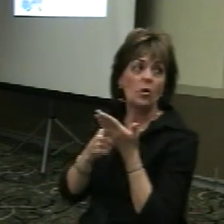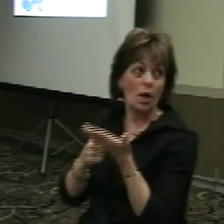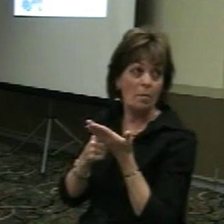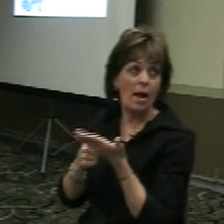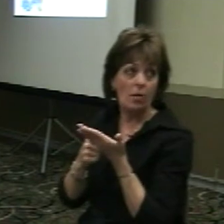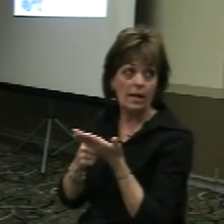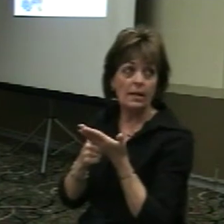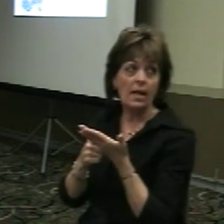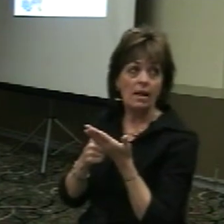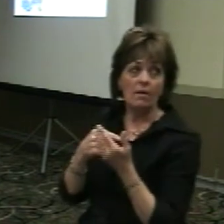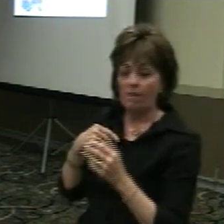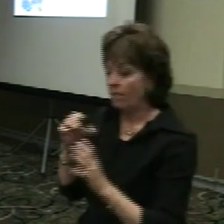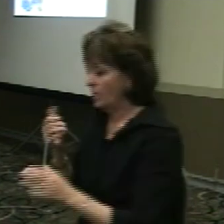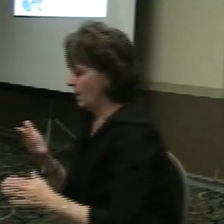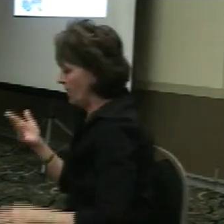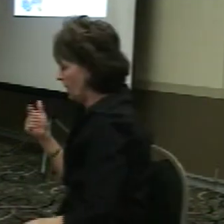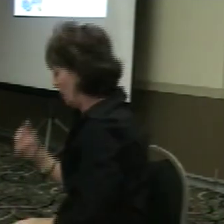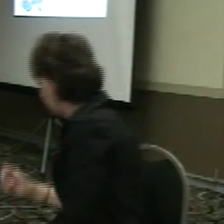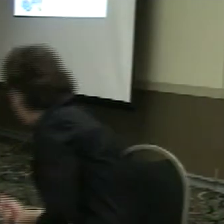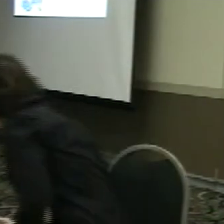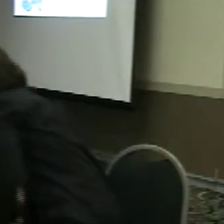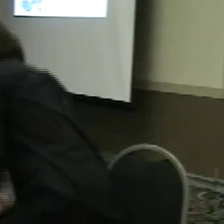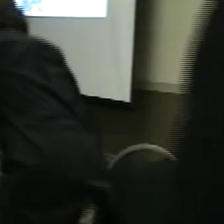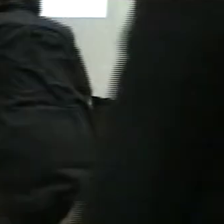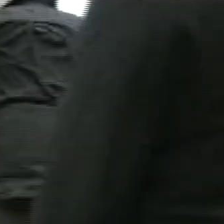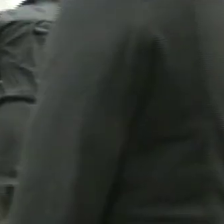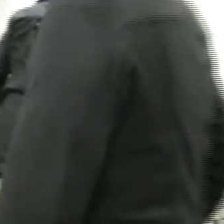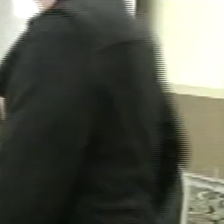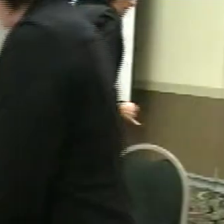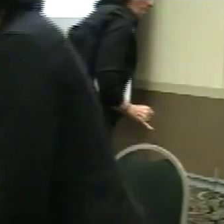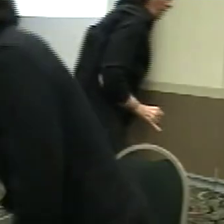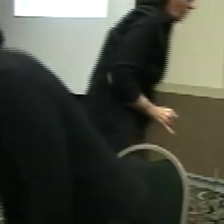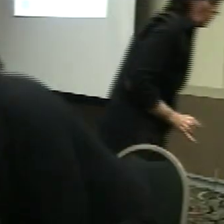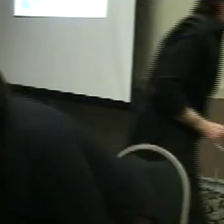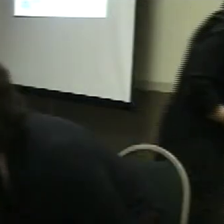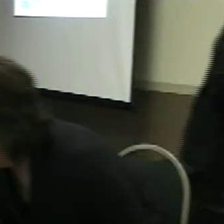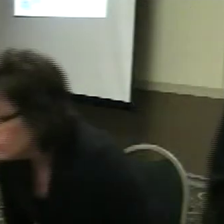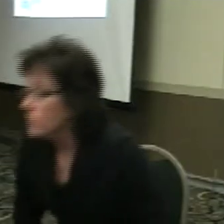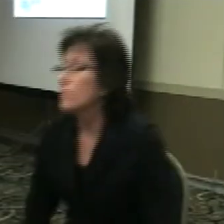And if I've done anything, it's been to encourage parents on their own